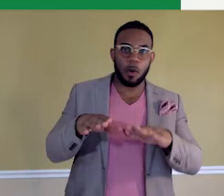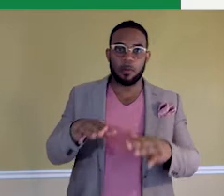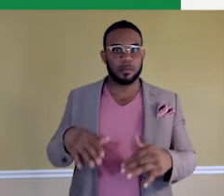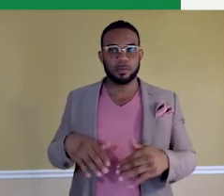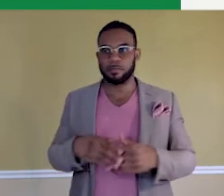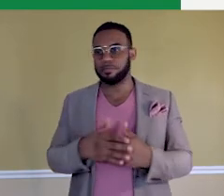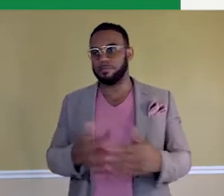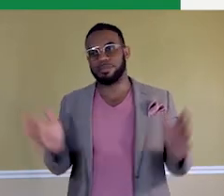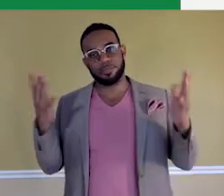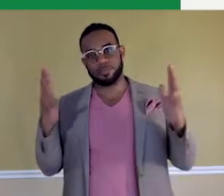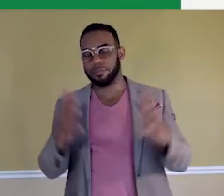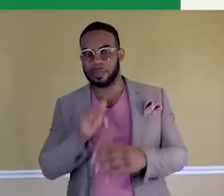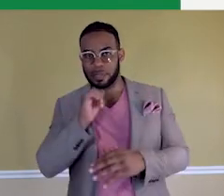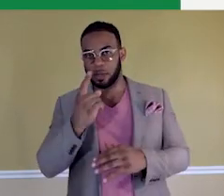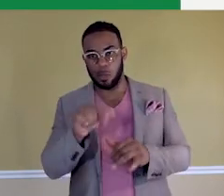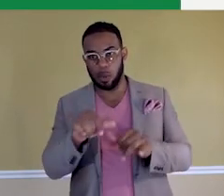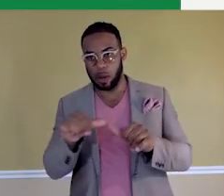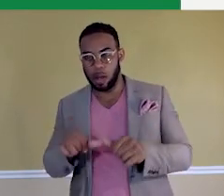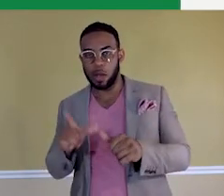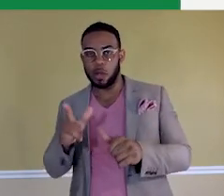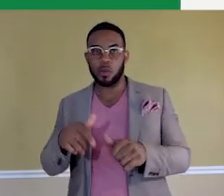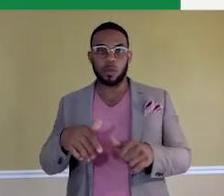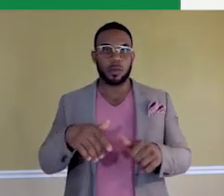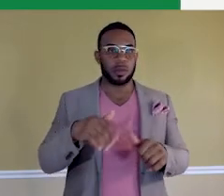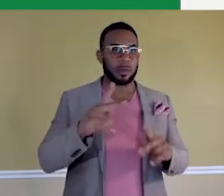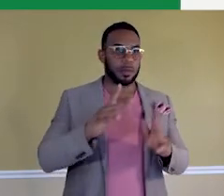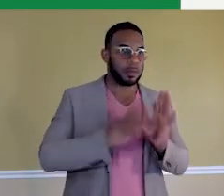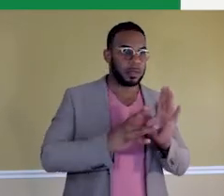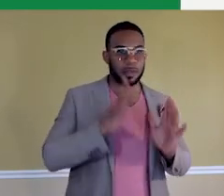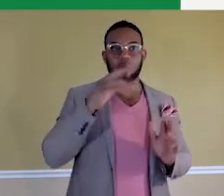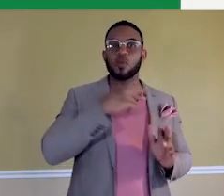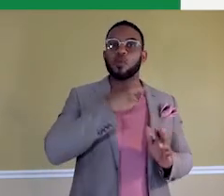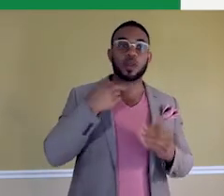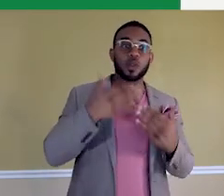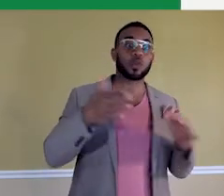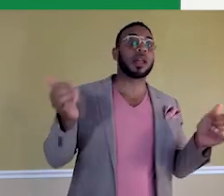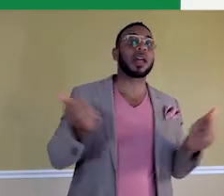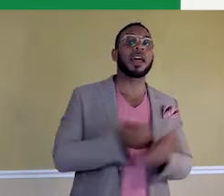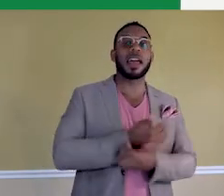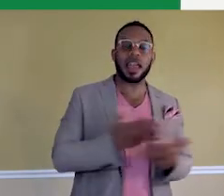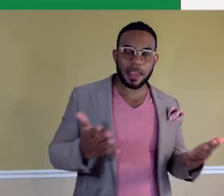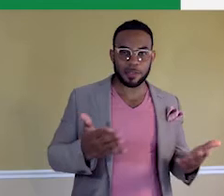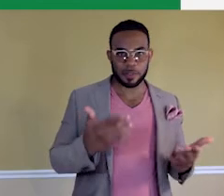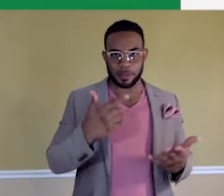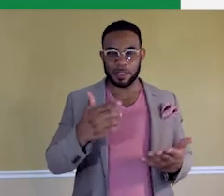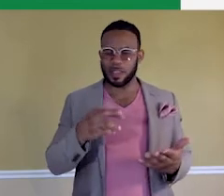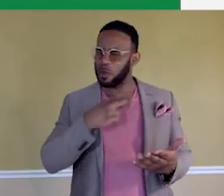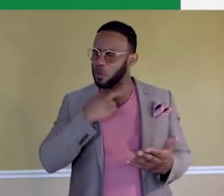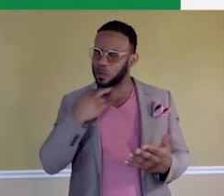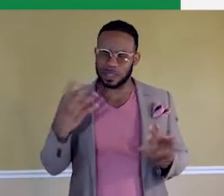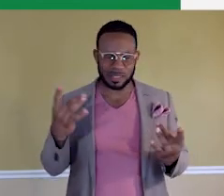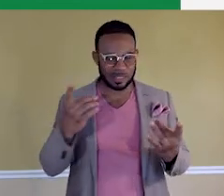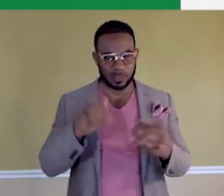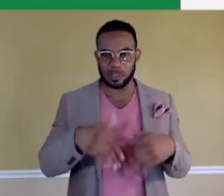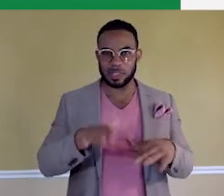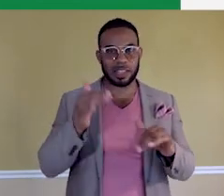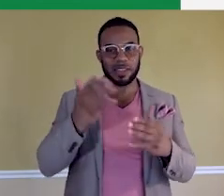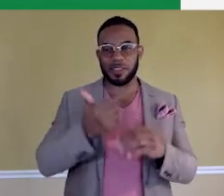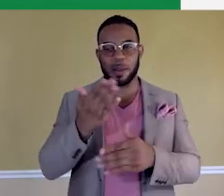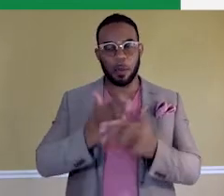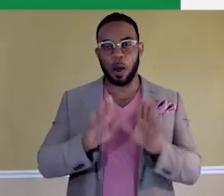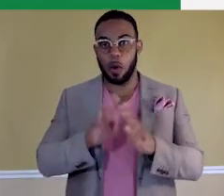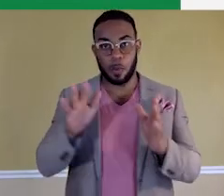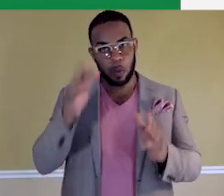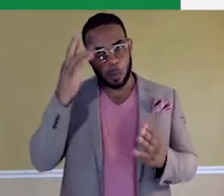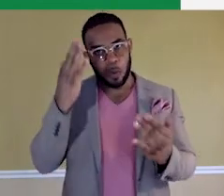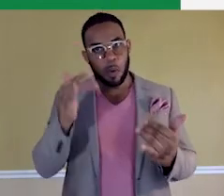if you did not protect it in one arm, you risk losing every other thing. It's risky to leave any part open.